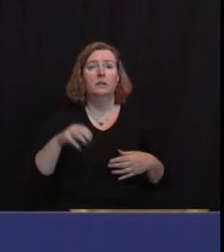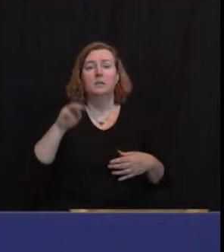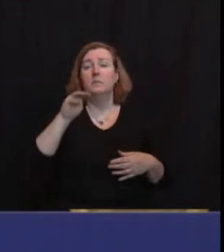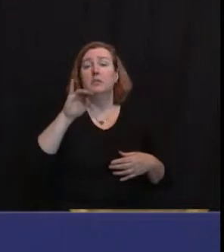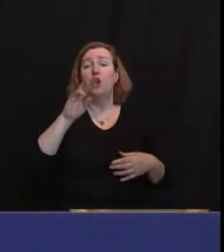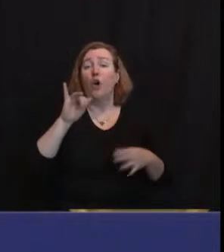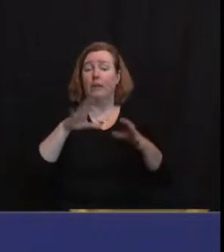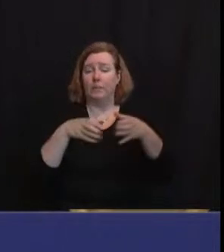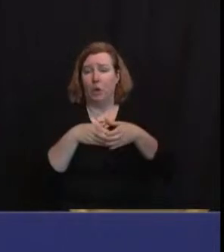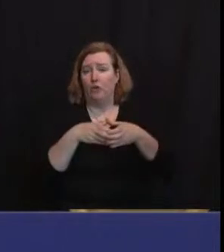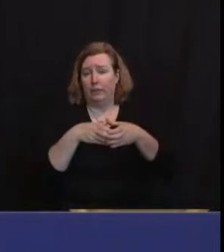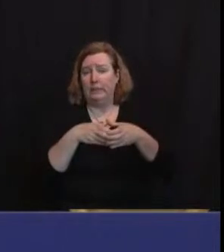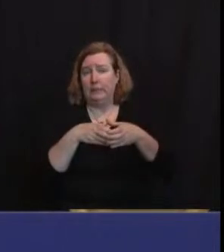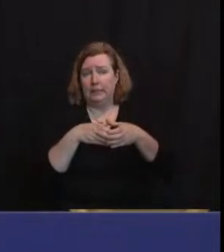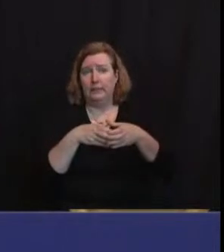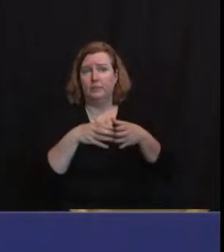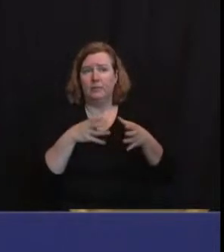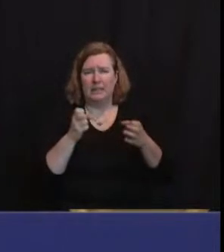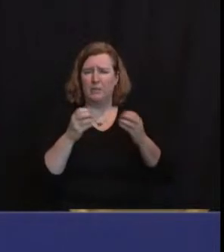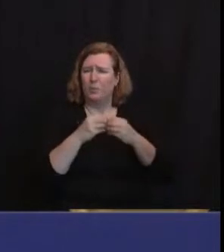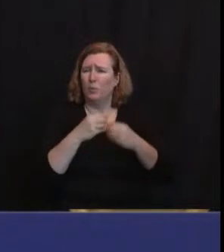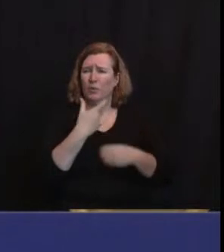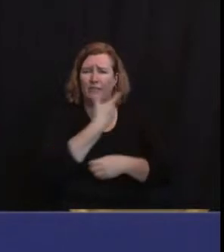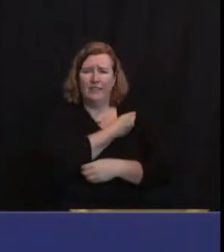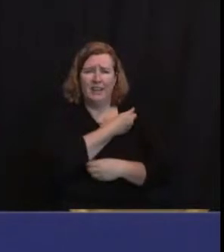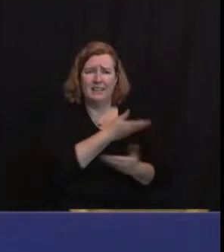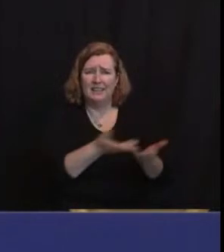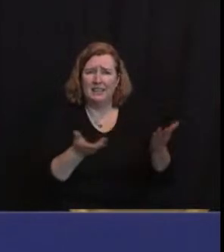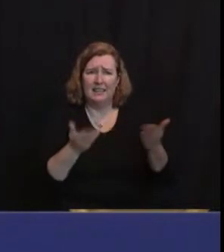are we doing anything different? How are we doing in